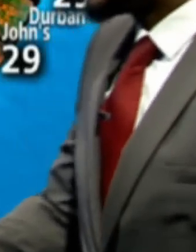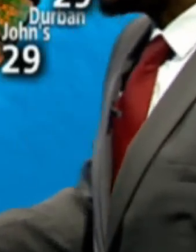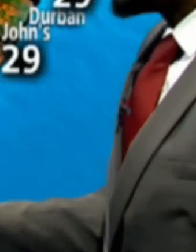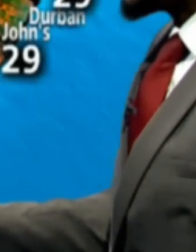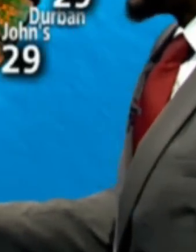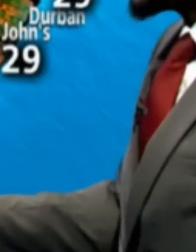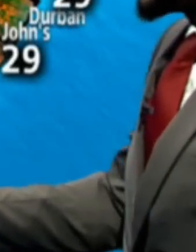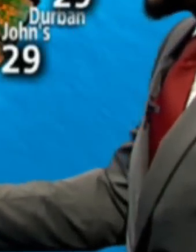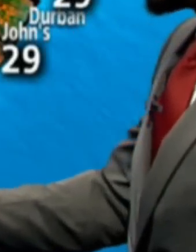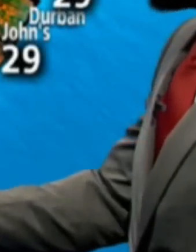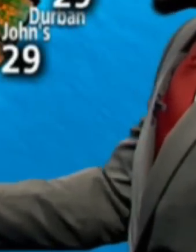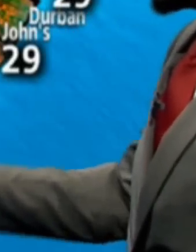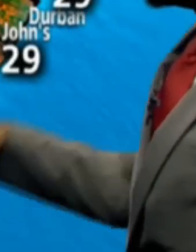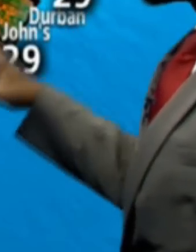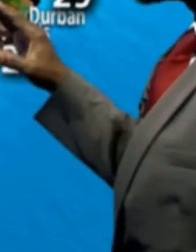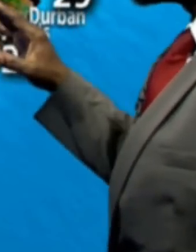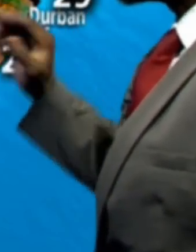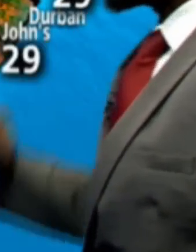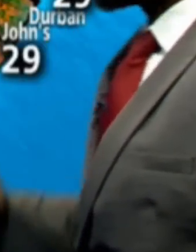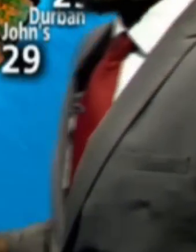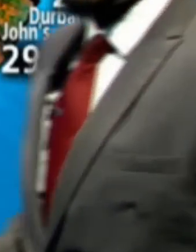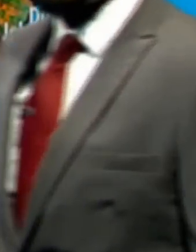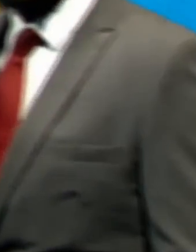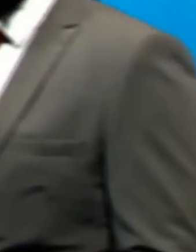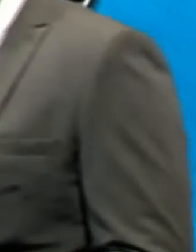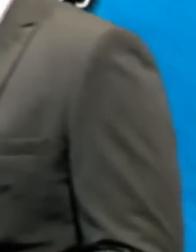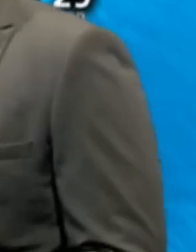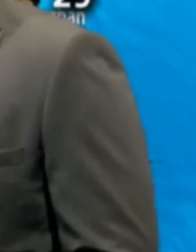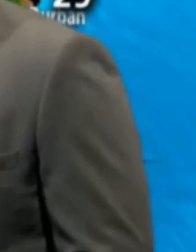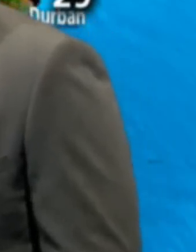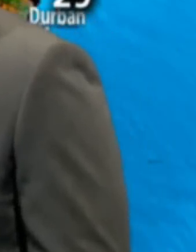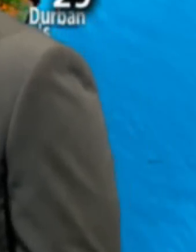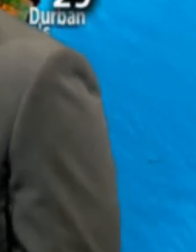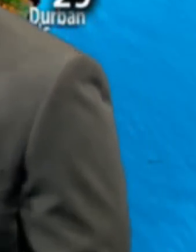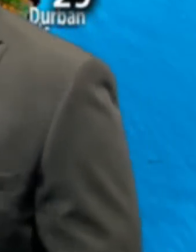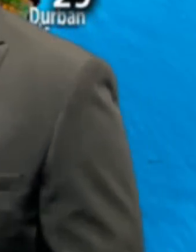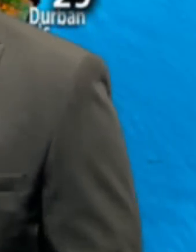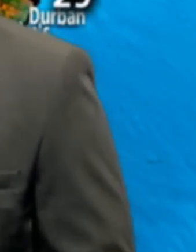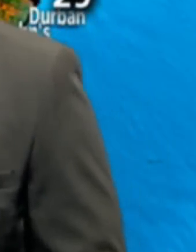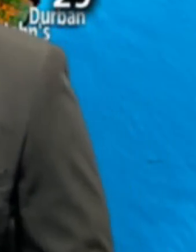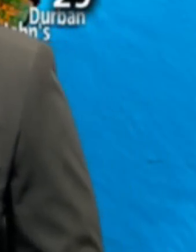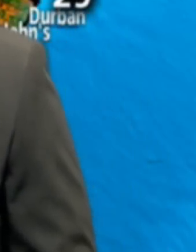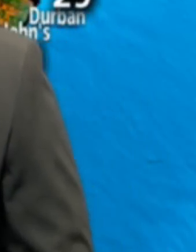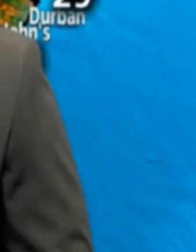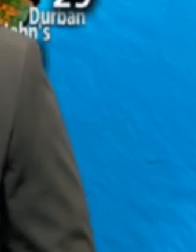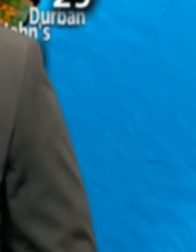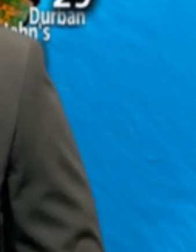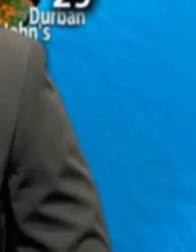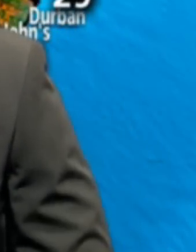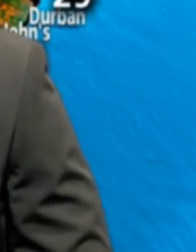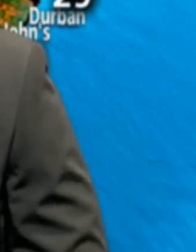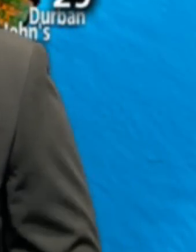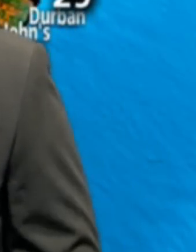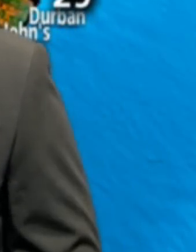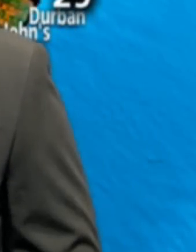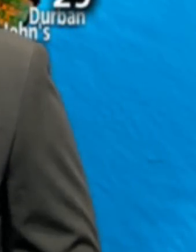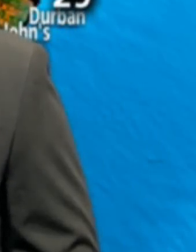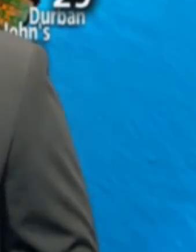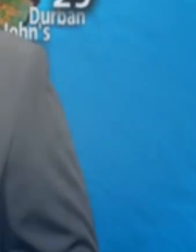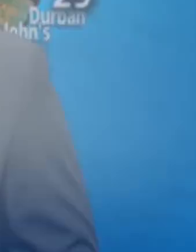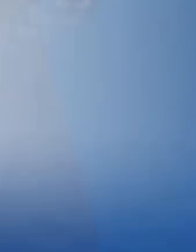ha re shebile hona ka East London Qabega o tla jala hona ka haro Thekong teng o tla hle o phole fela ho sa enkae ba buitse pedi pedi ka lo a be etso khotso